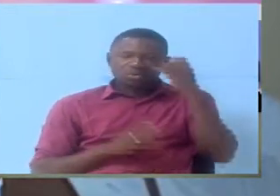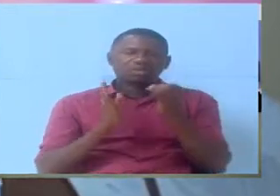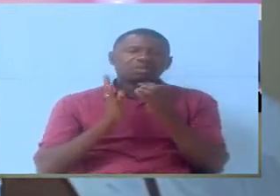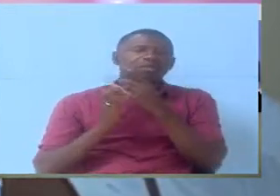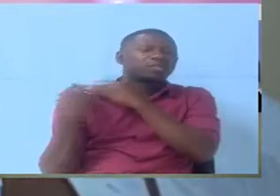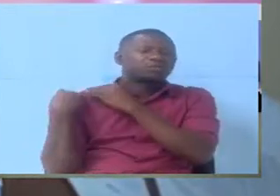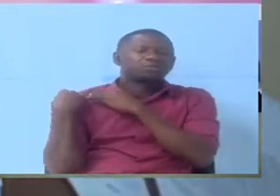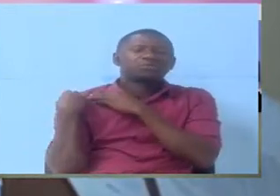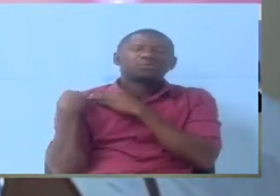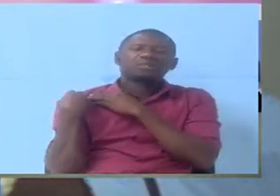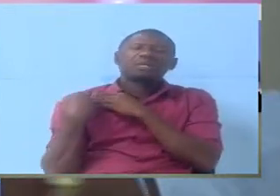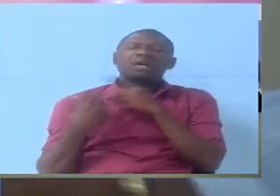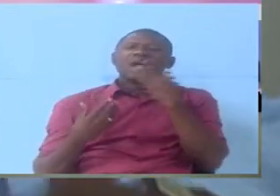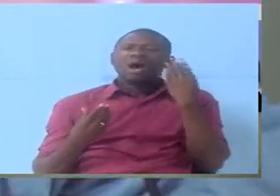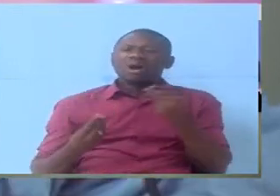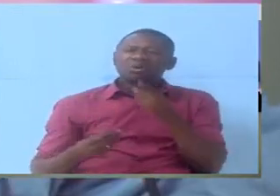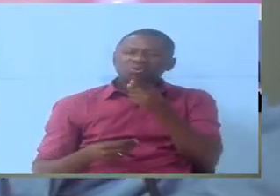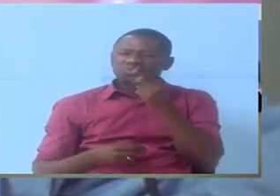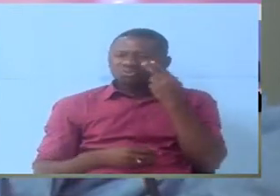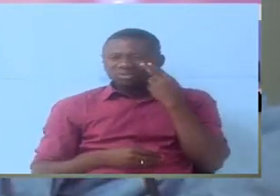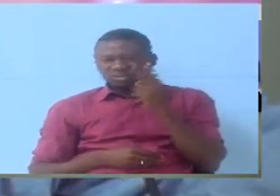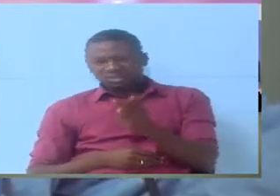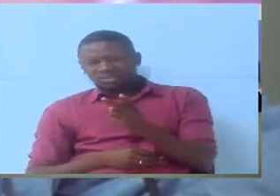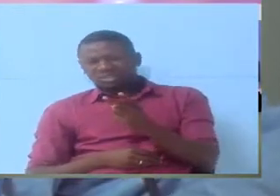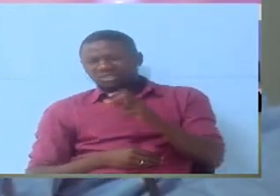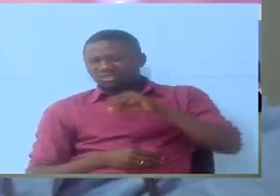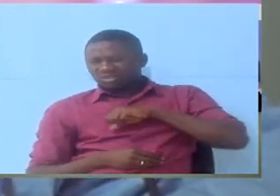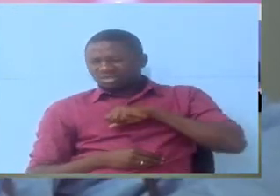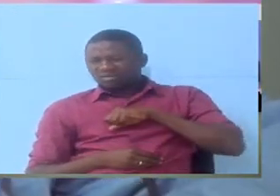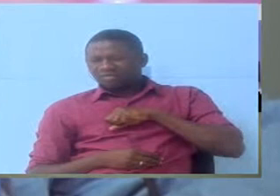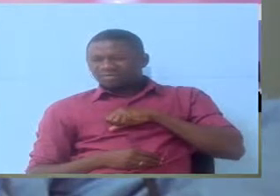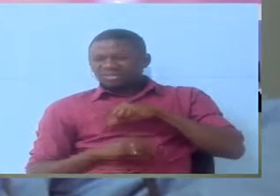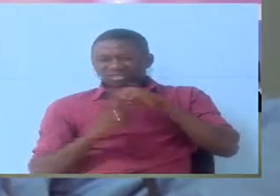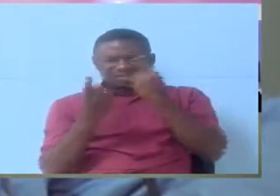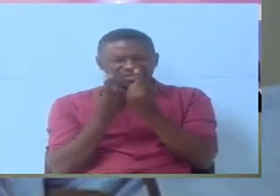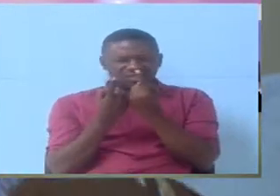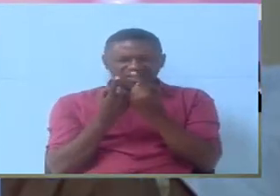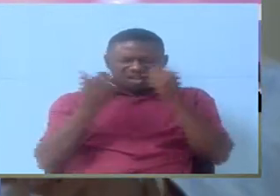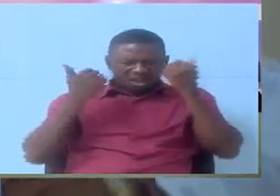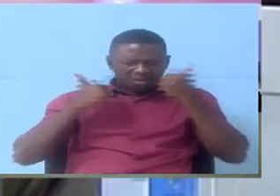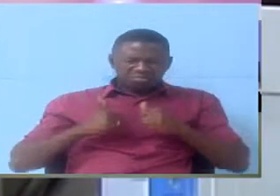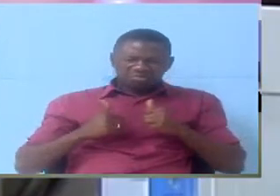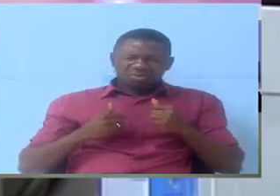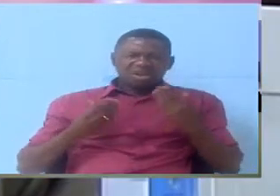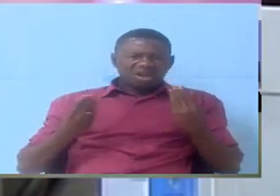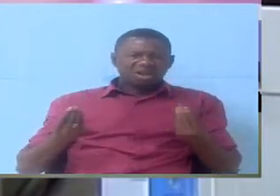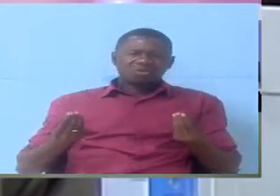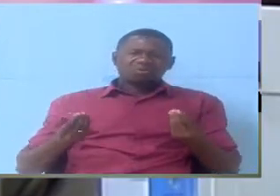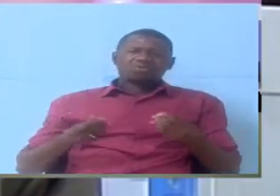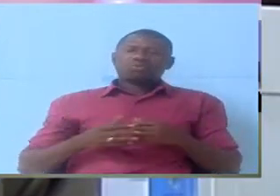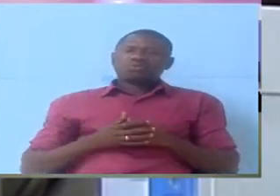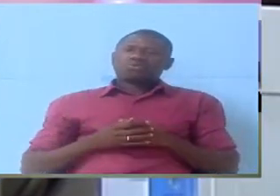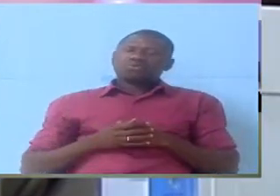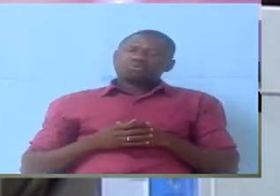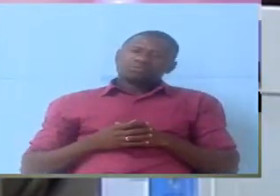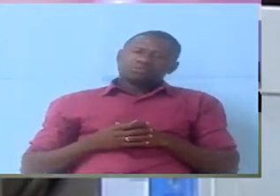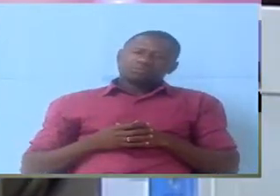How did you see yourself with this thing happening? Imam, no one